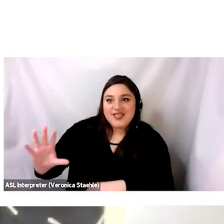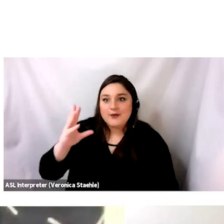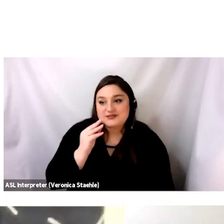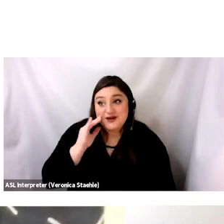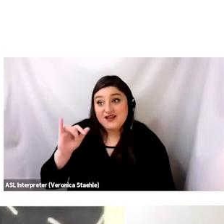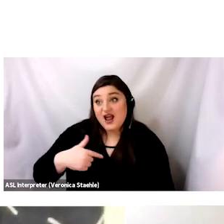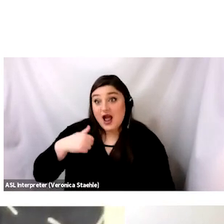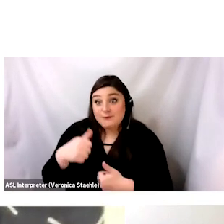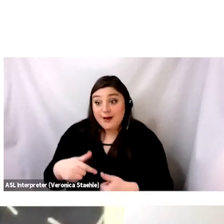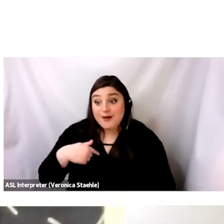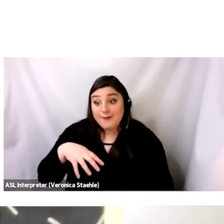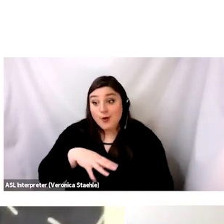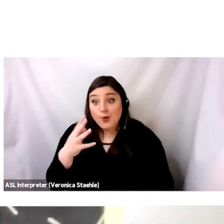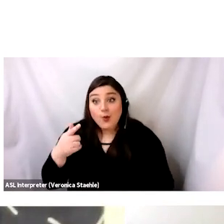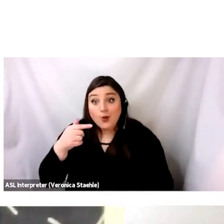being a little queer kid and being like,